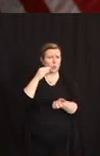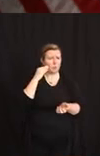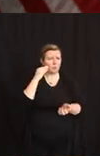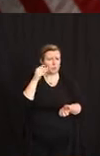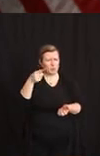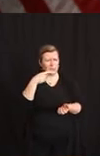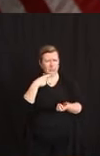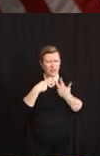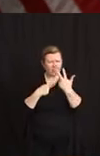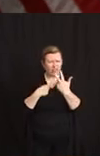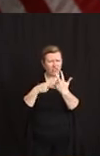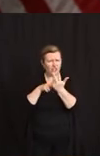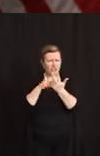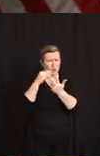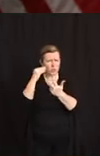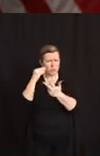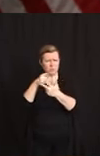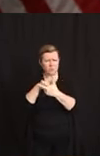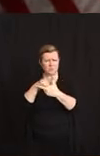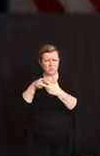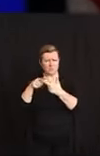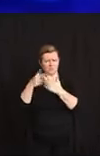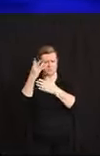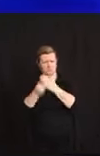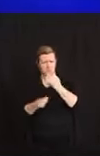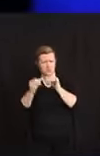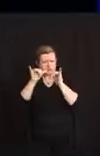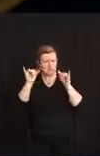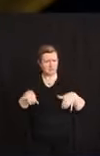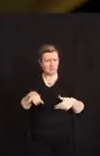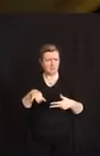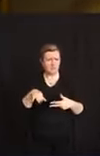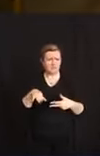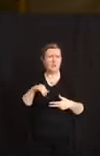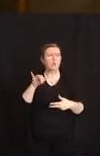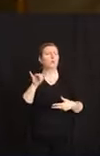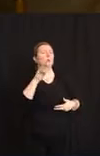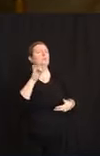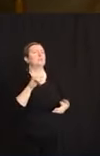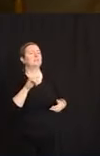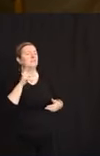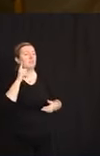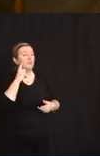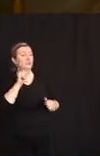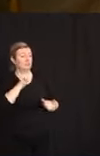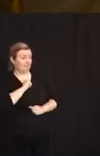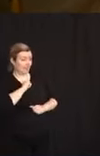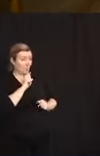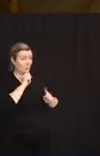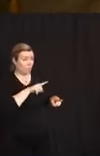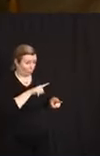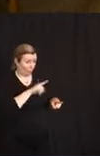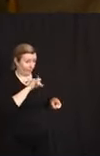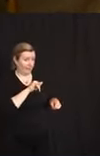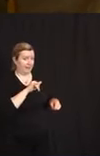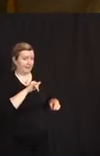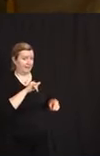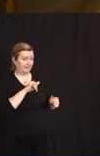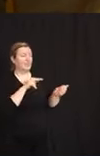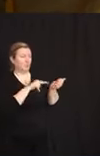the system. So. Yeah, the information is self-reported. It goes through our communicable